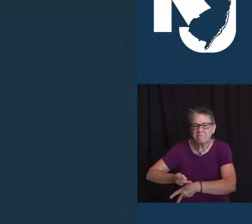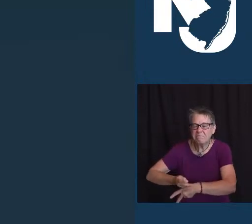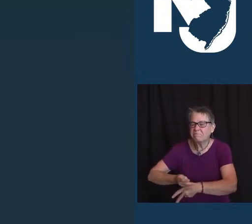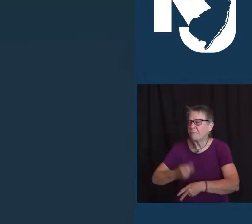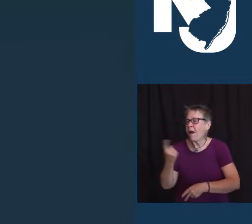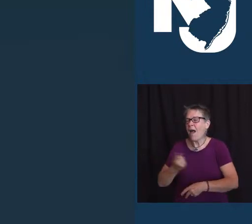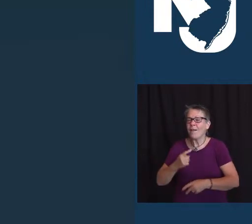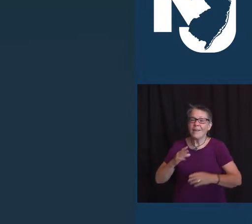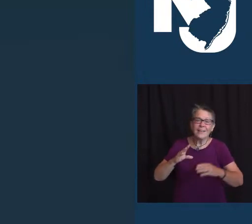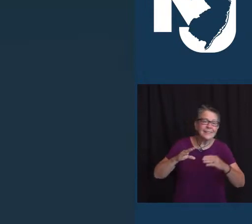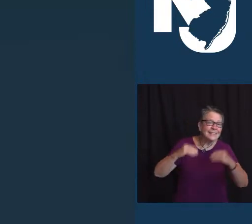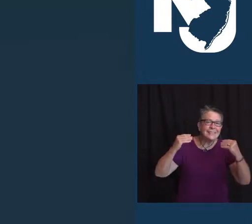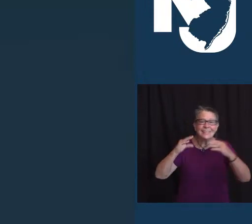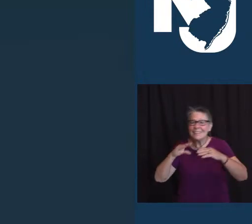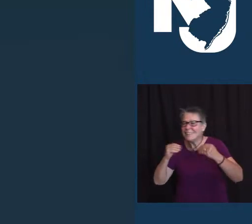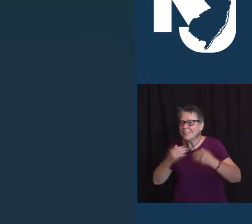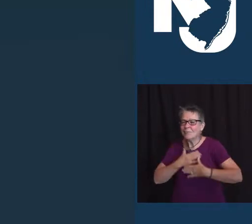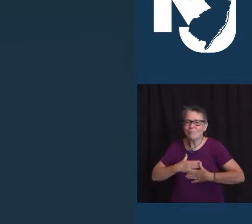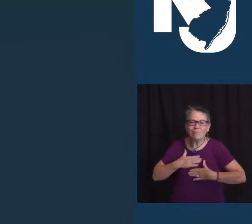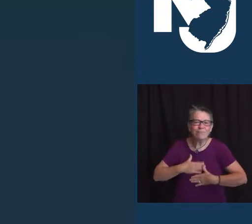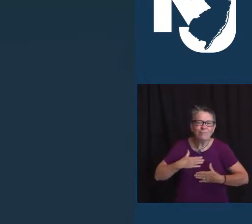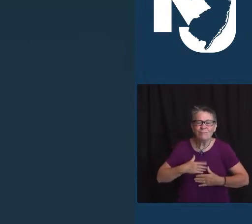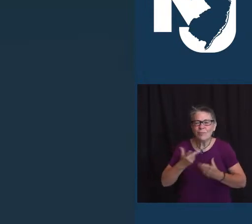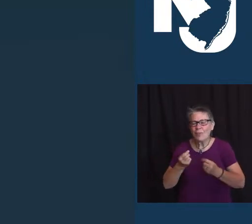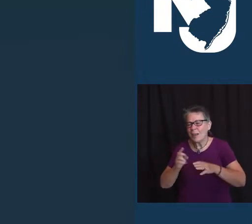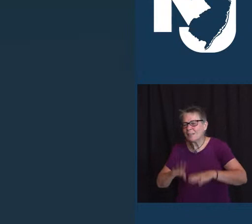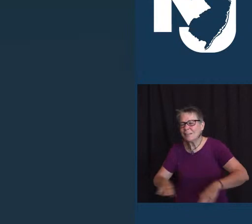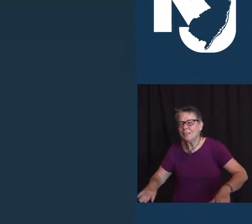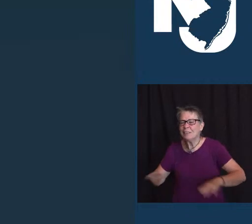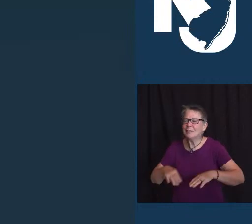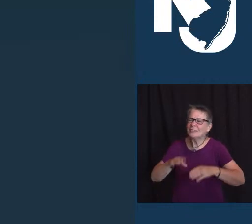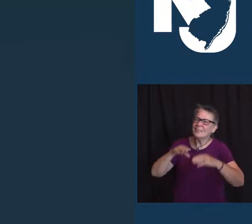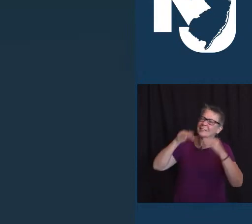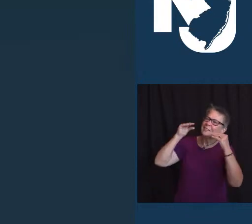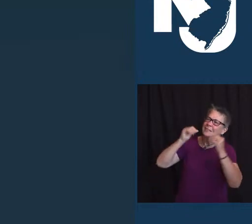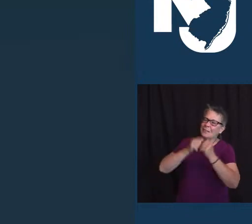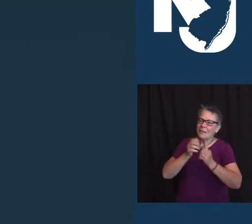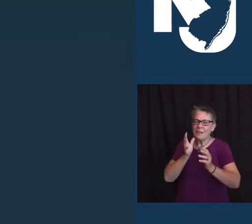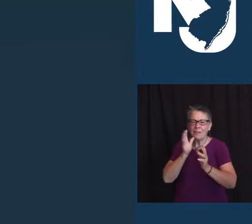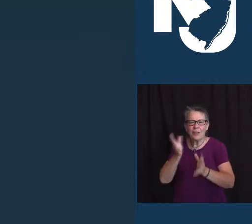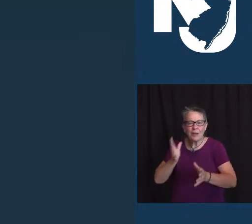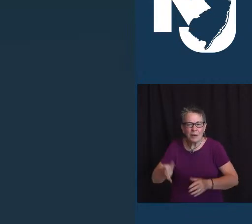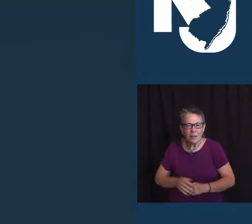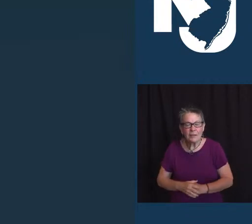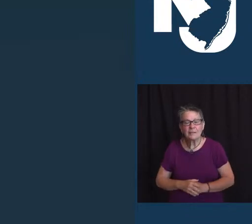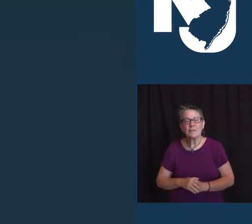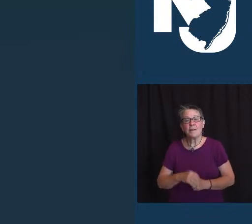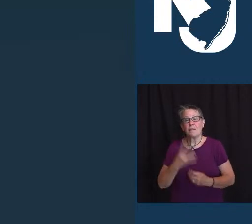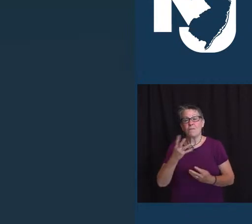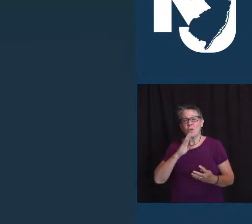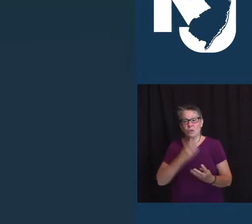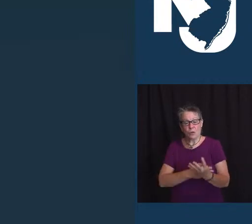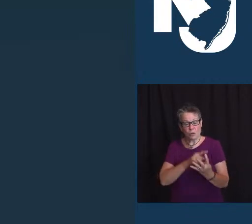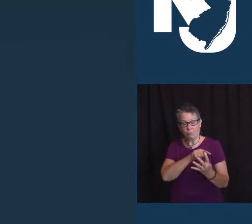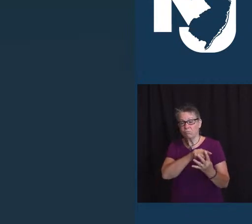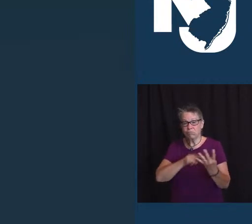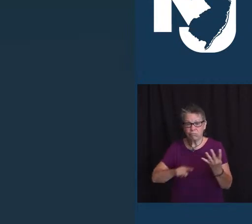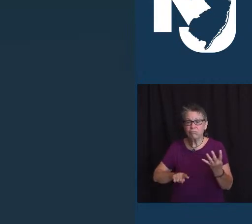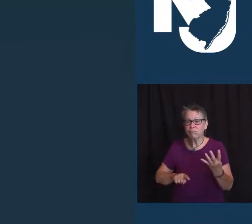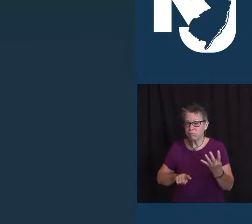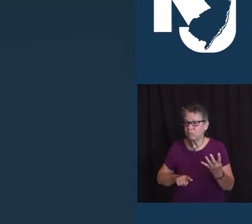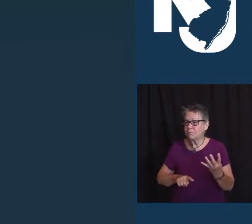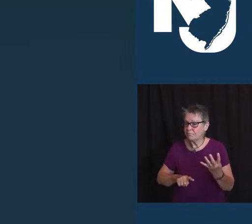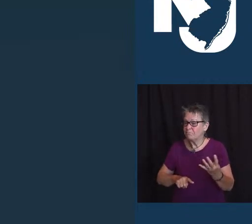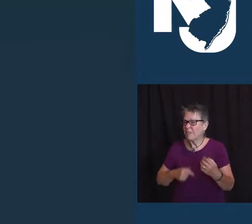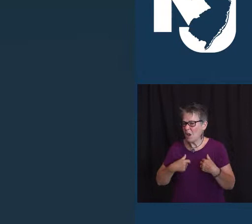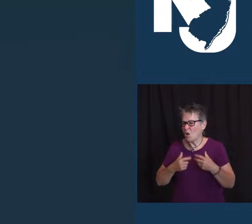She left behind her 4 daughters, Monica, Veronica, Stephanie, and Jennifer, and I had the great honor of speaking with